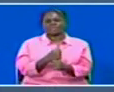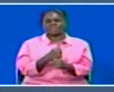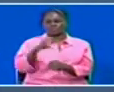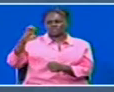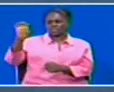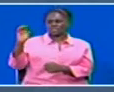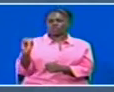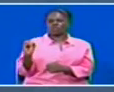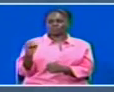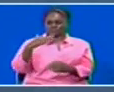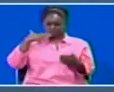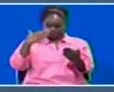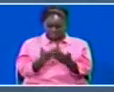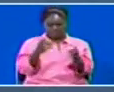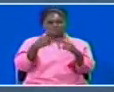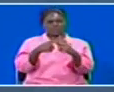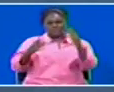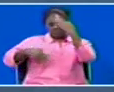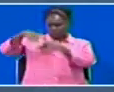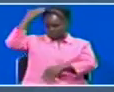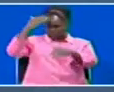gentlemen. Let's start with you, Prof.